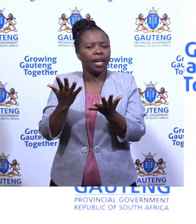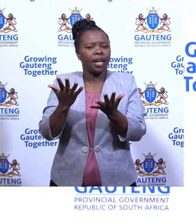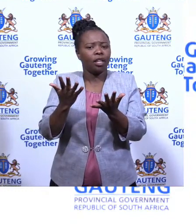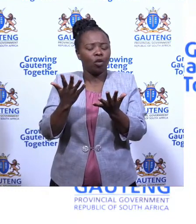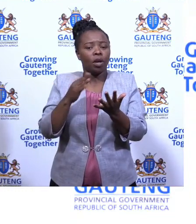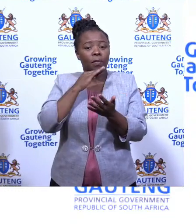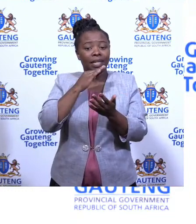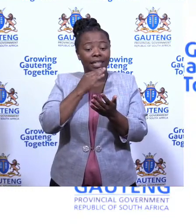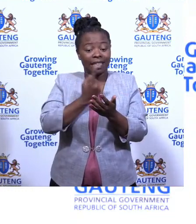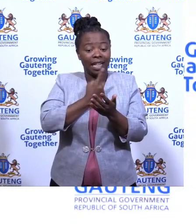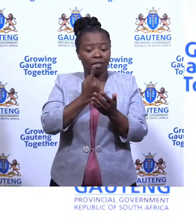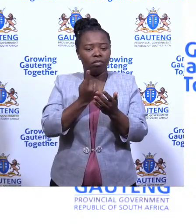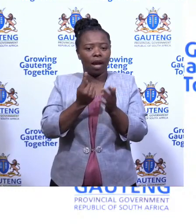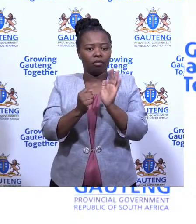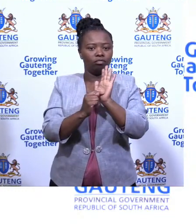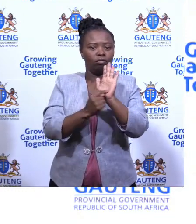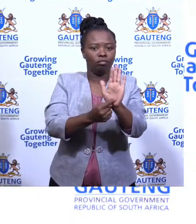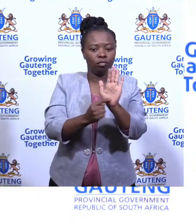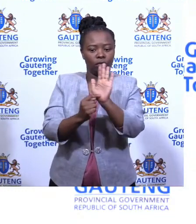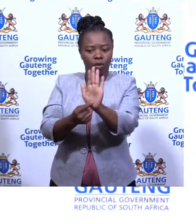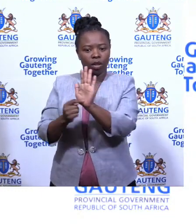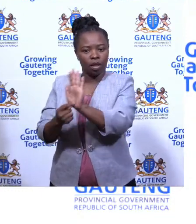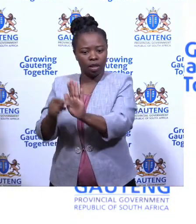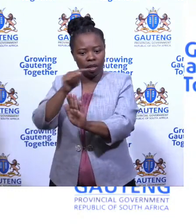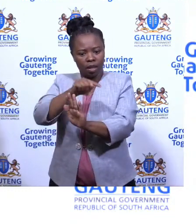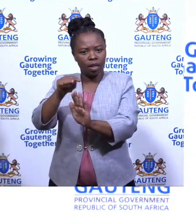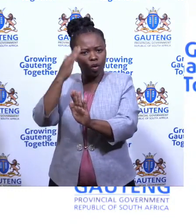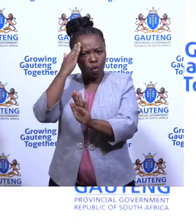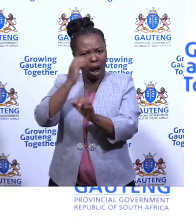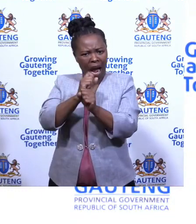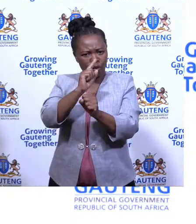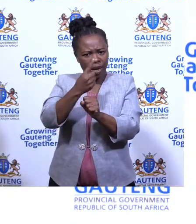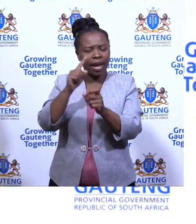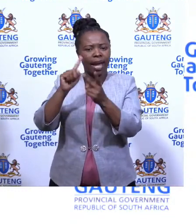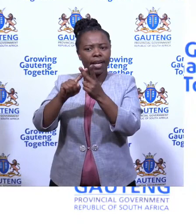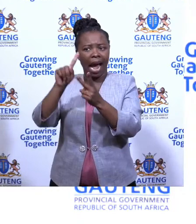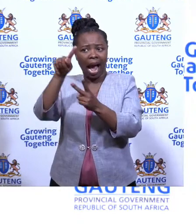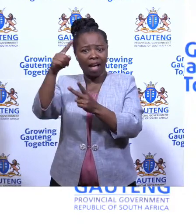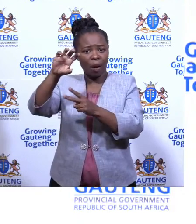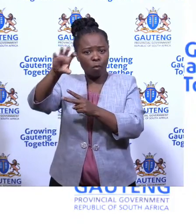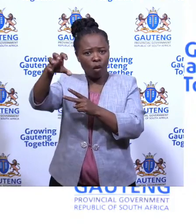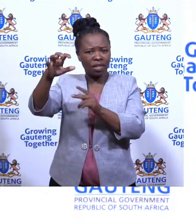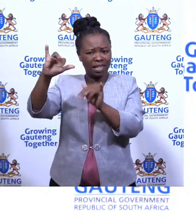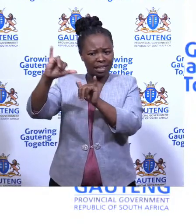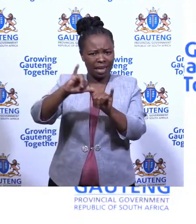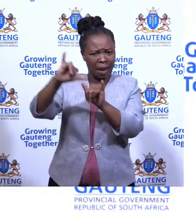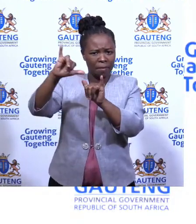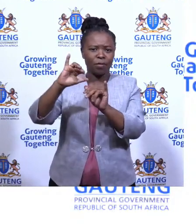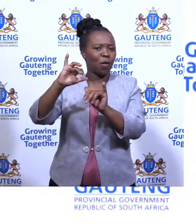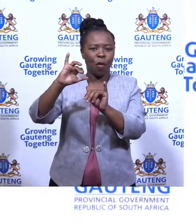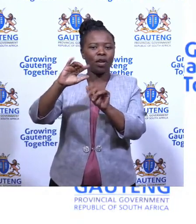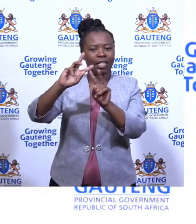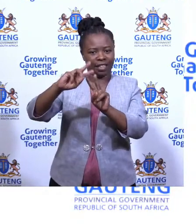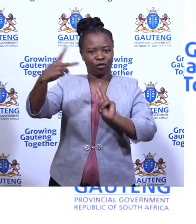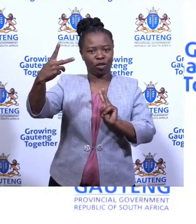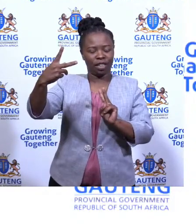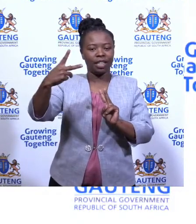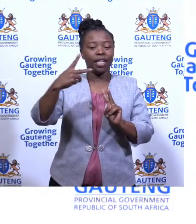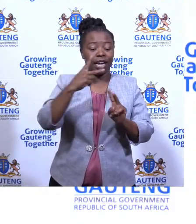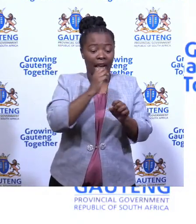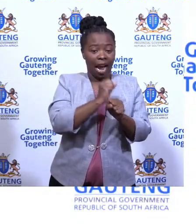manifesting itself in the same way as in other provinces. And here, given the nature of our